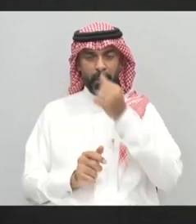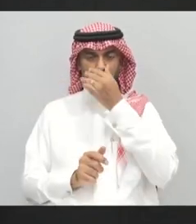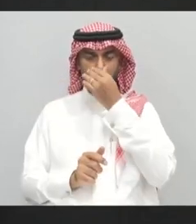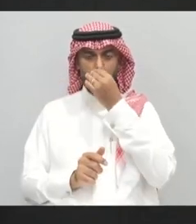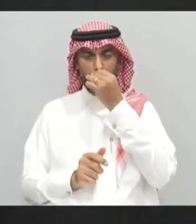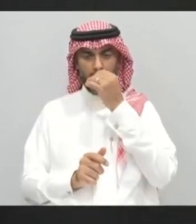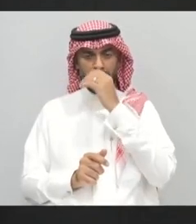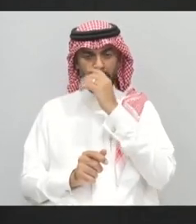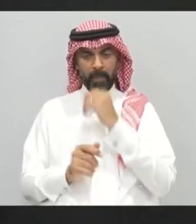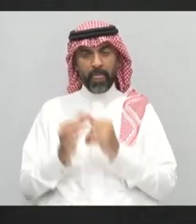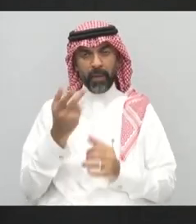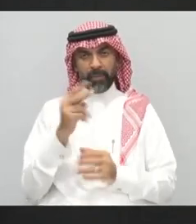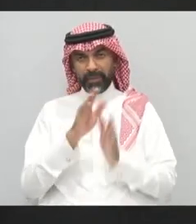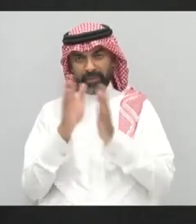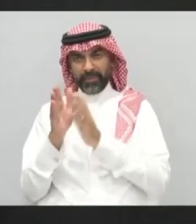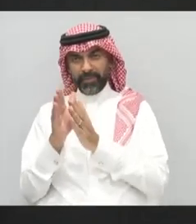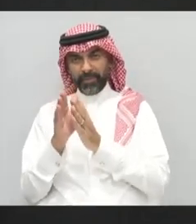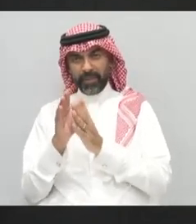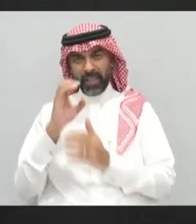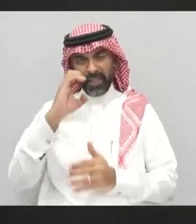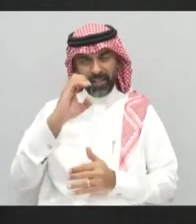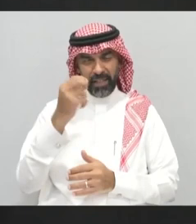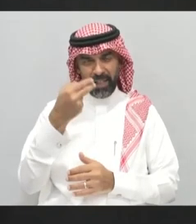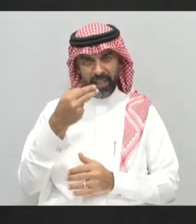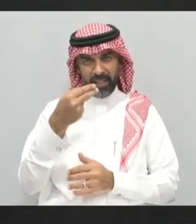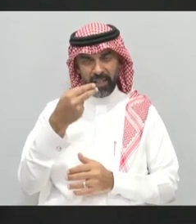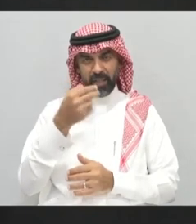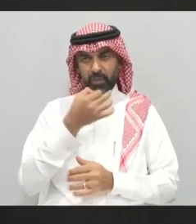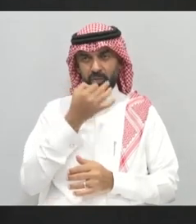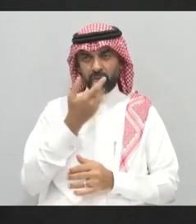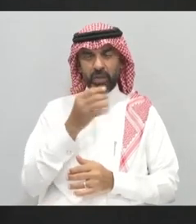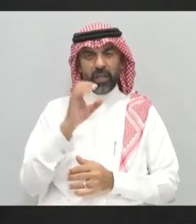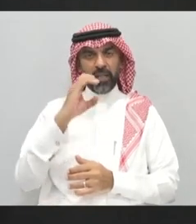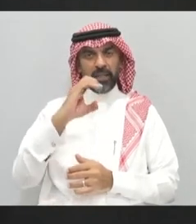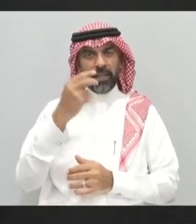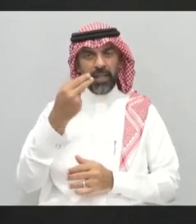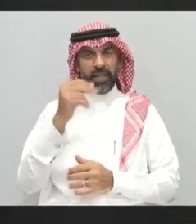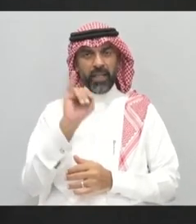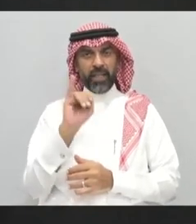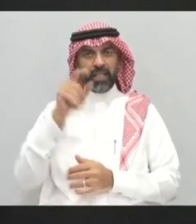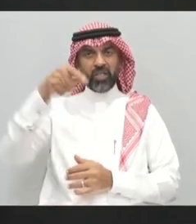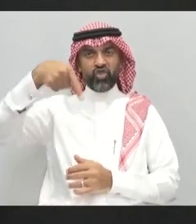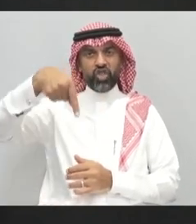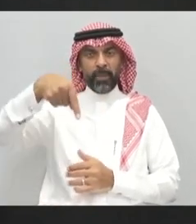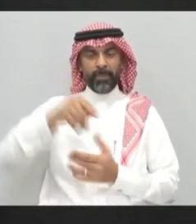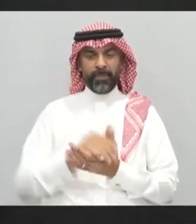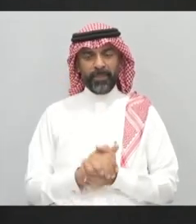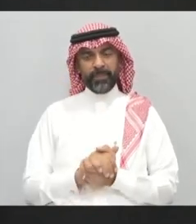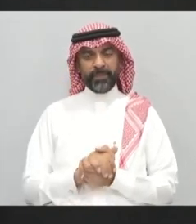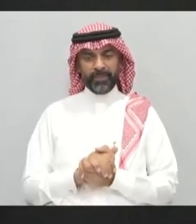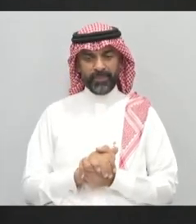Good, okay. Number two, C-H says ch, ch, chips,